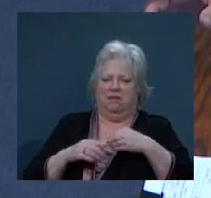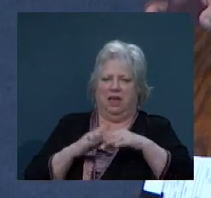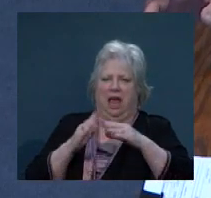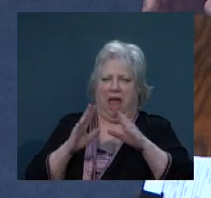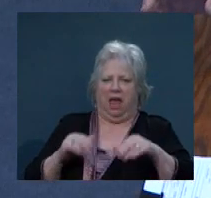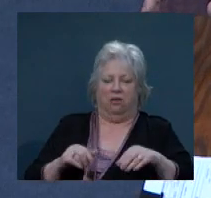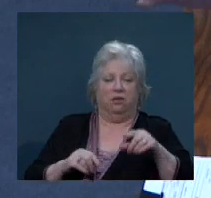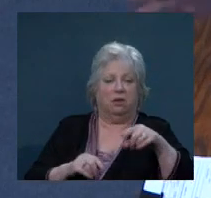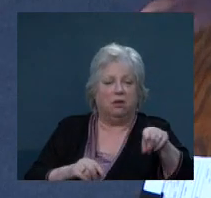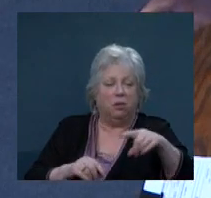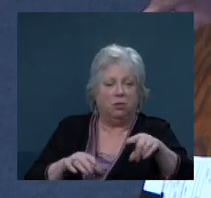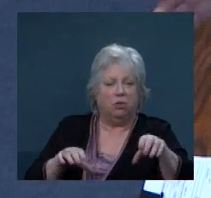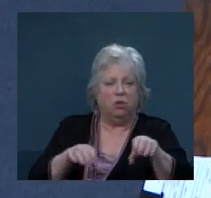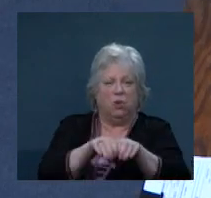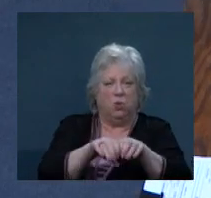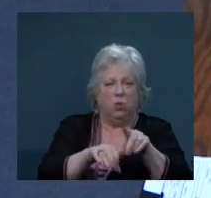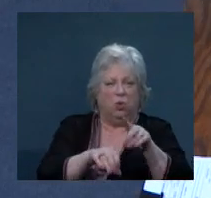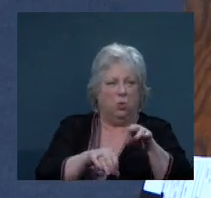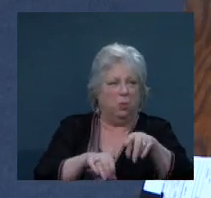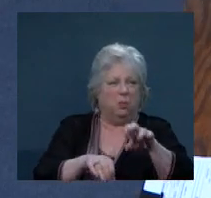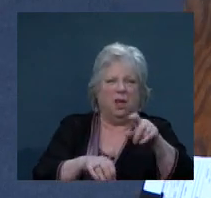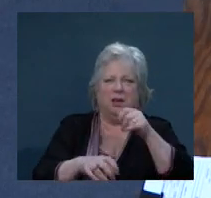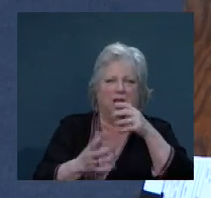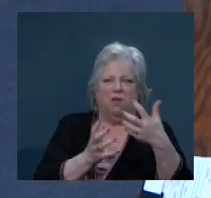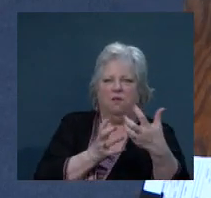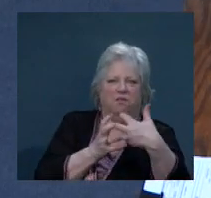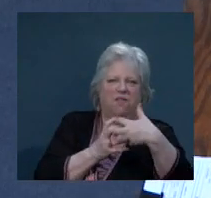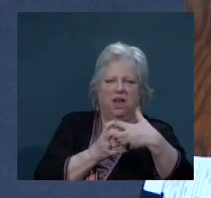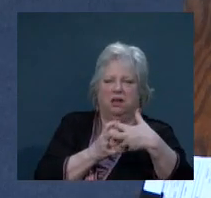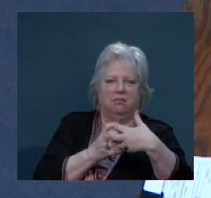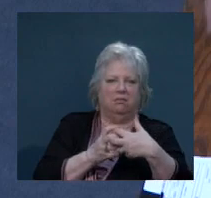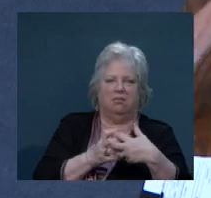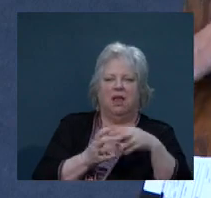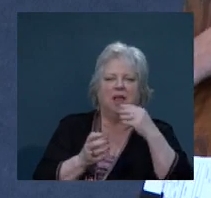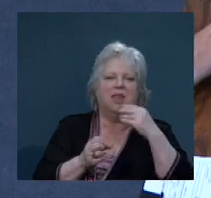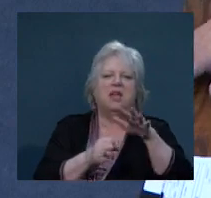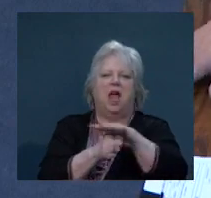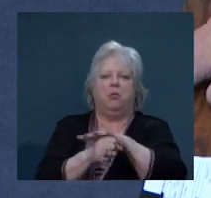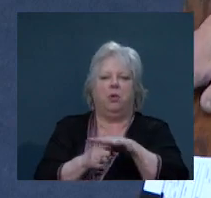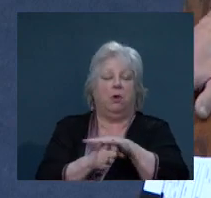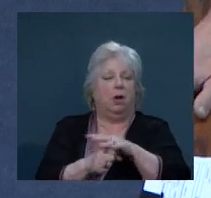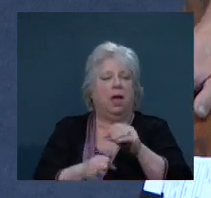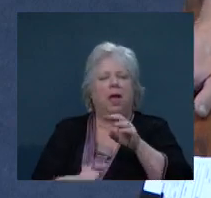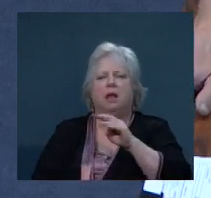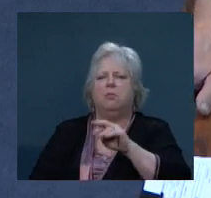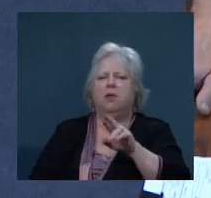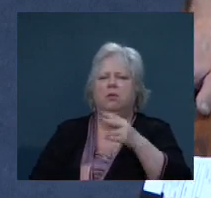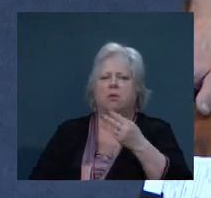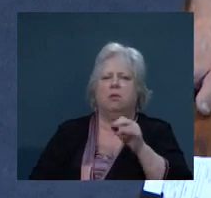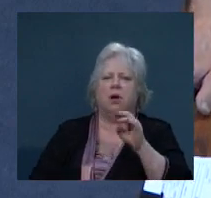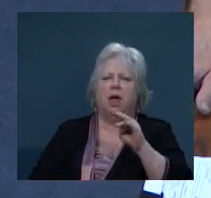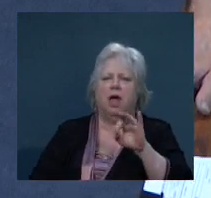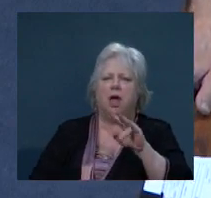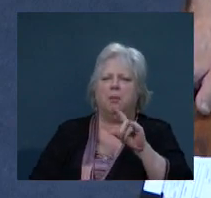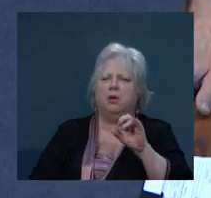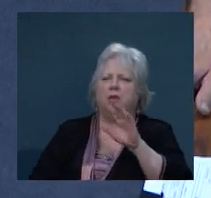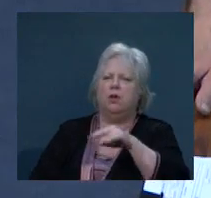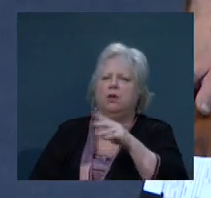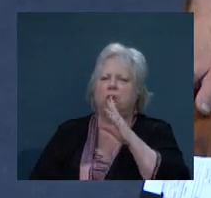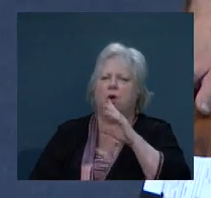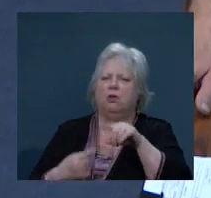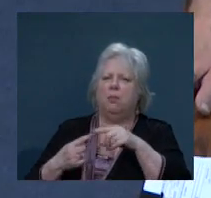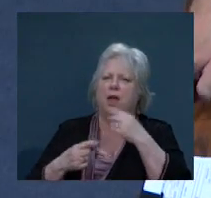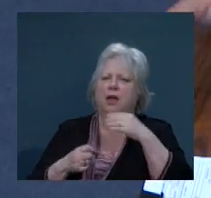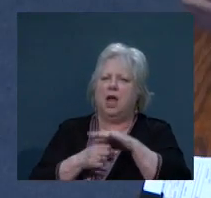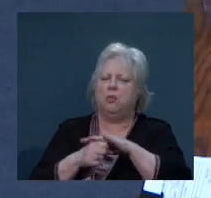those duplexes they don't fit the neighborhood. And Mr. Hamilton, you talked earlier about neighborhood